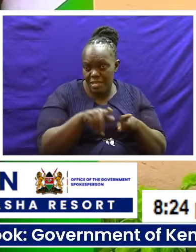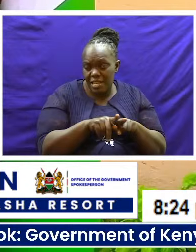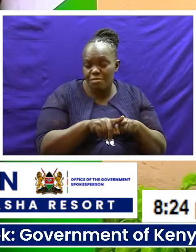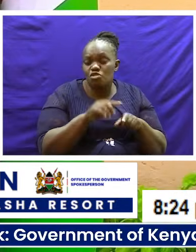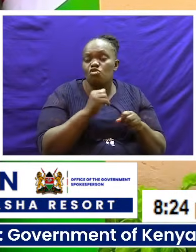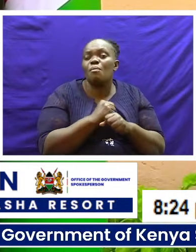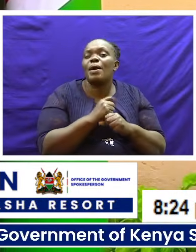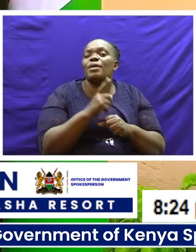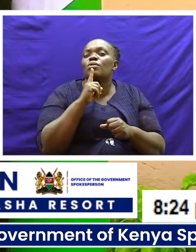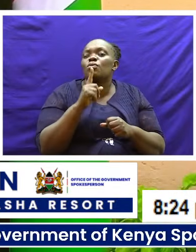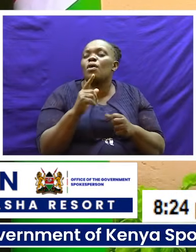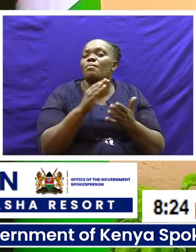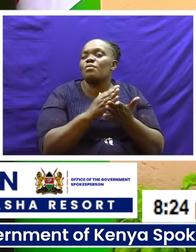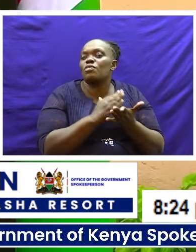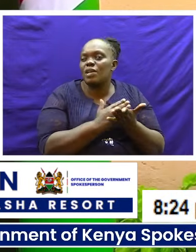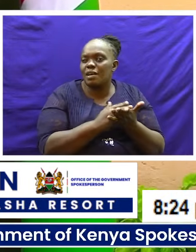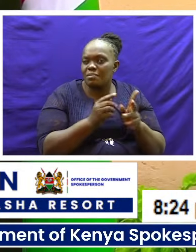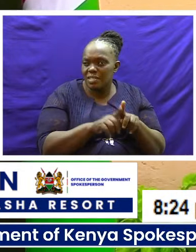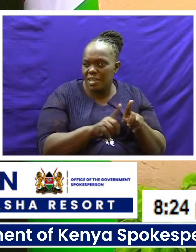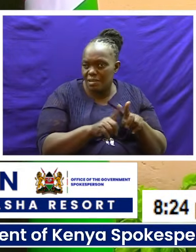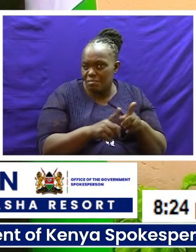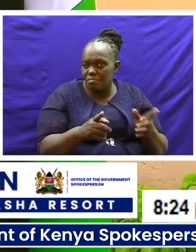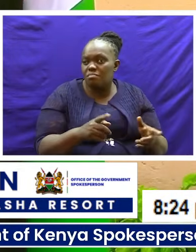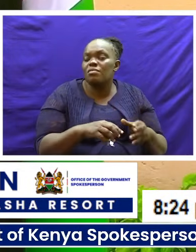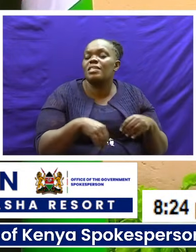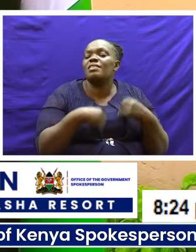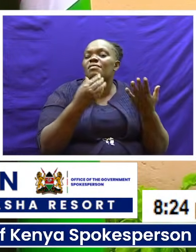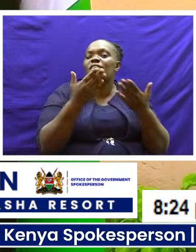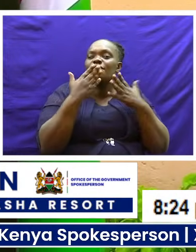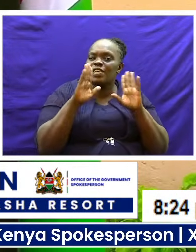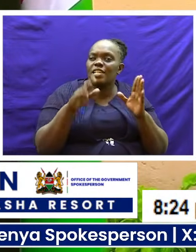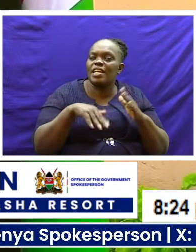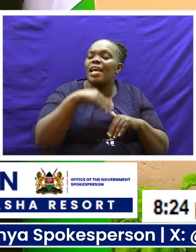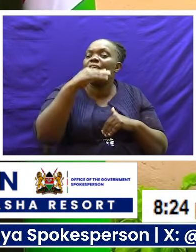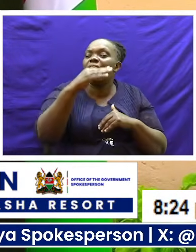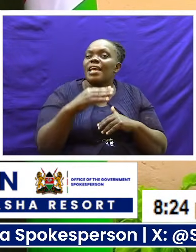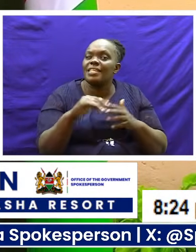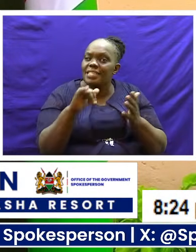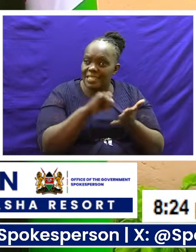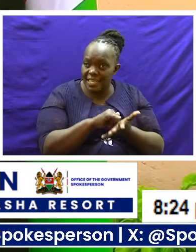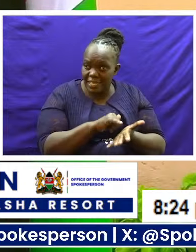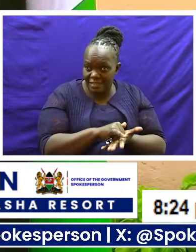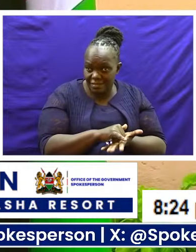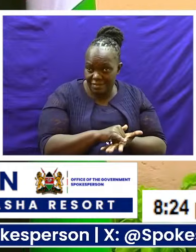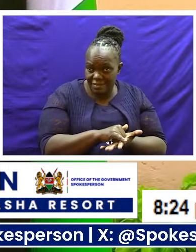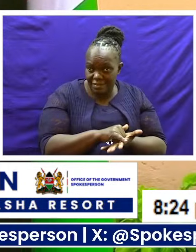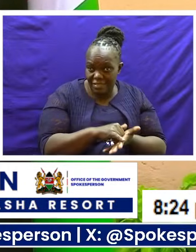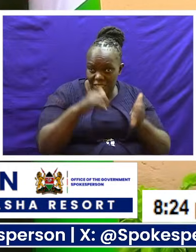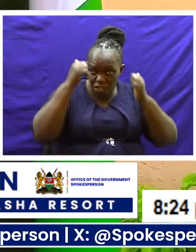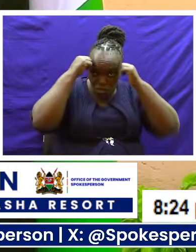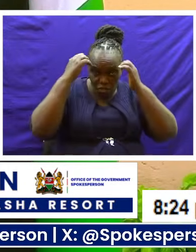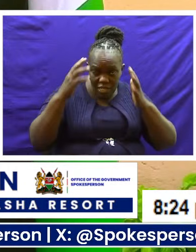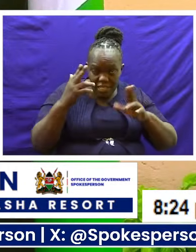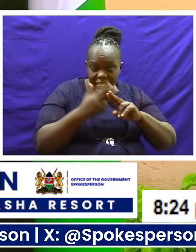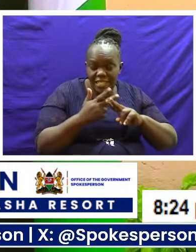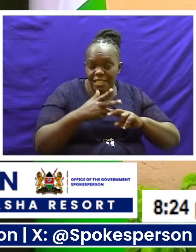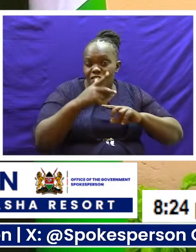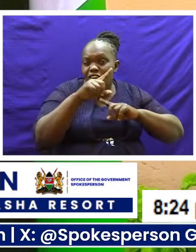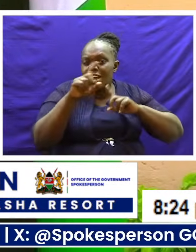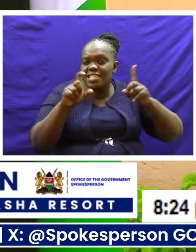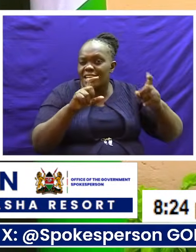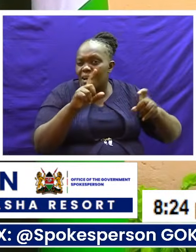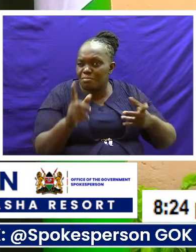ensure that the program is actually accredited. The next stage is the students sitting for the exam.